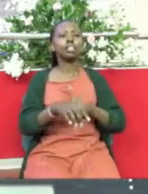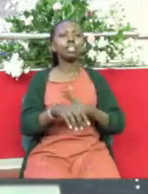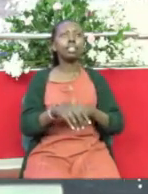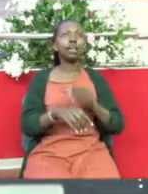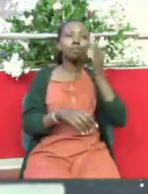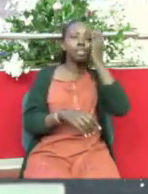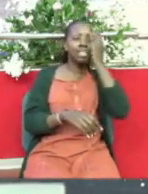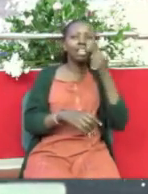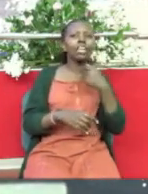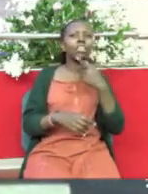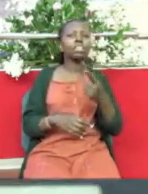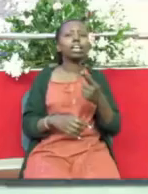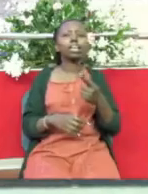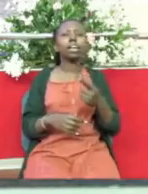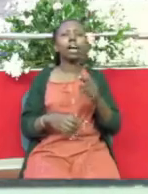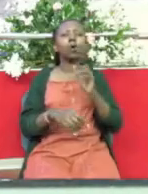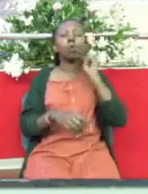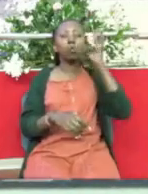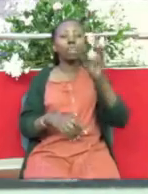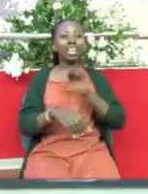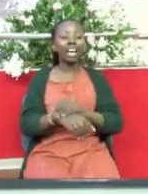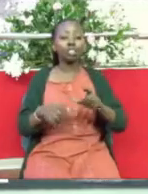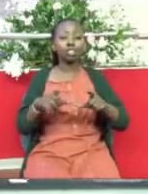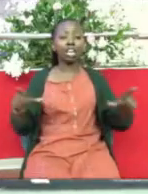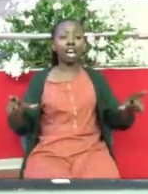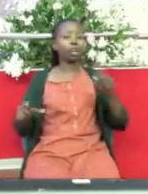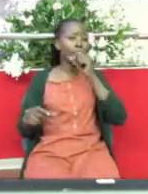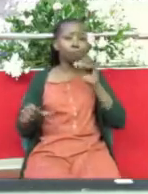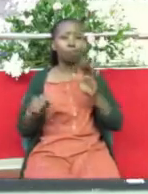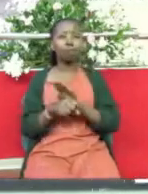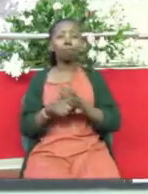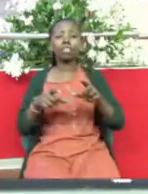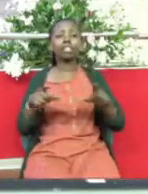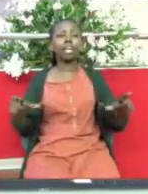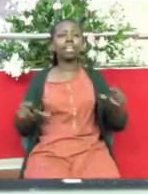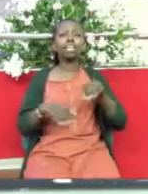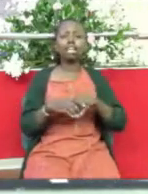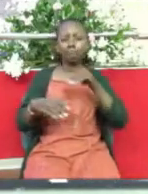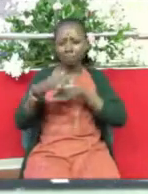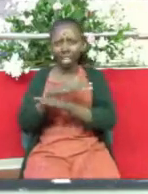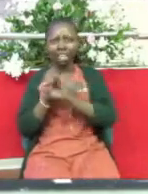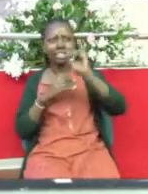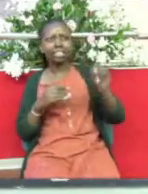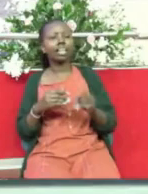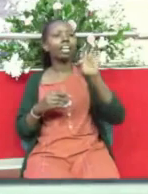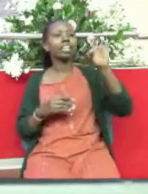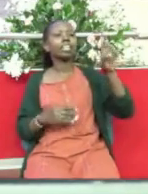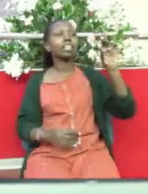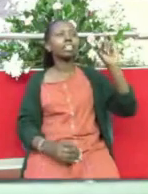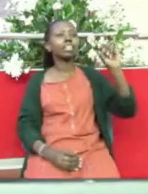they are going to be given the promised land, as soon as they got around Jericho, Jericho had an occupant